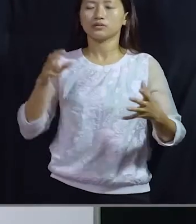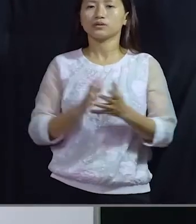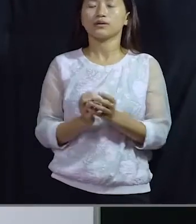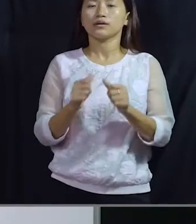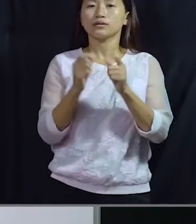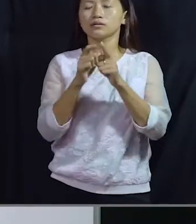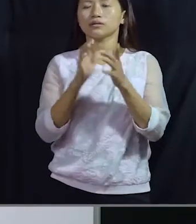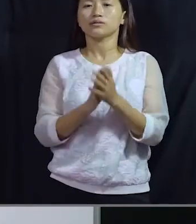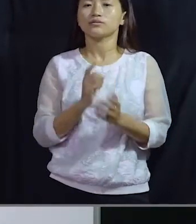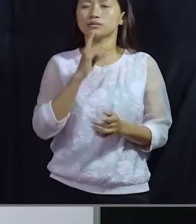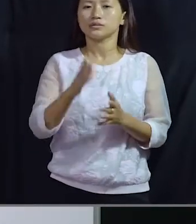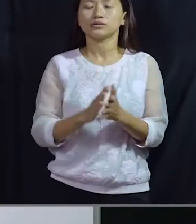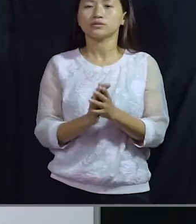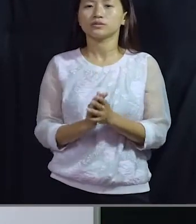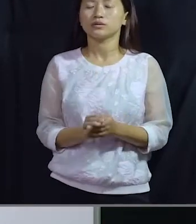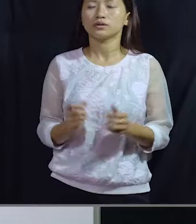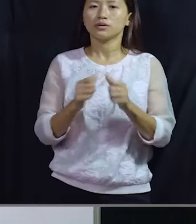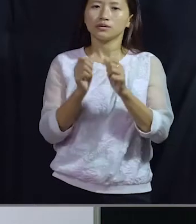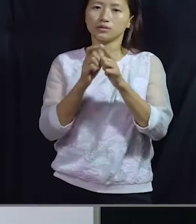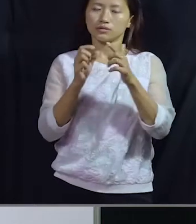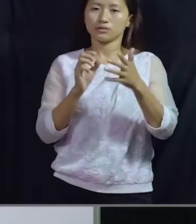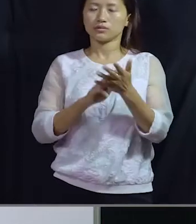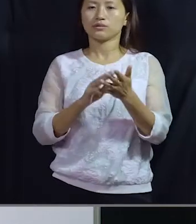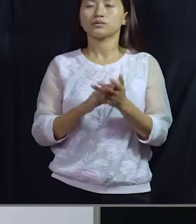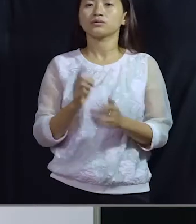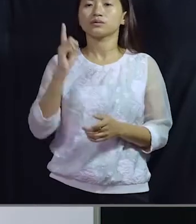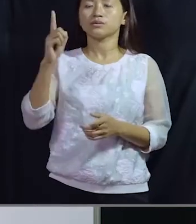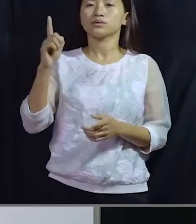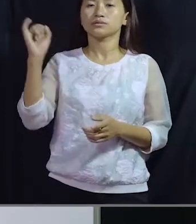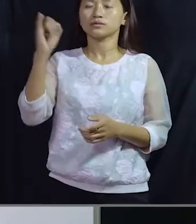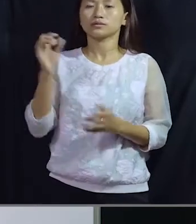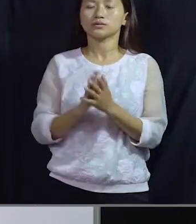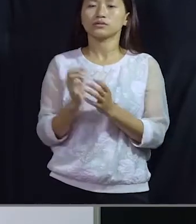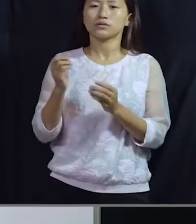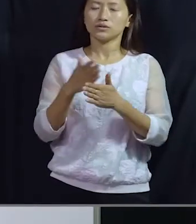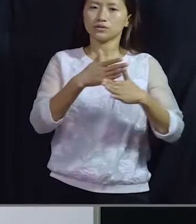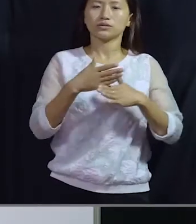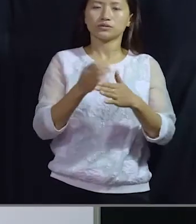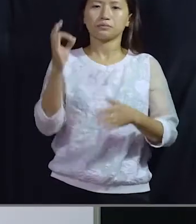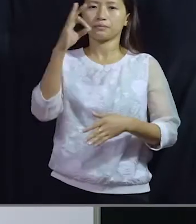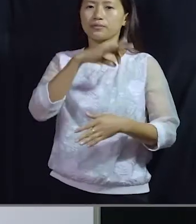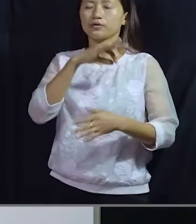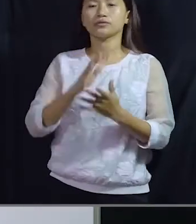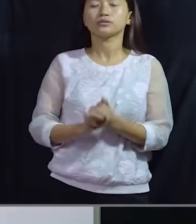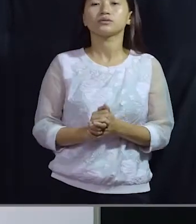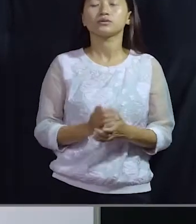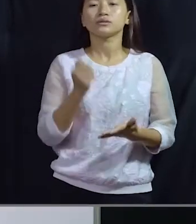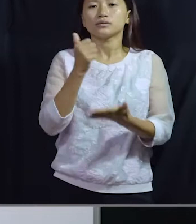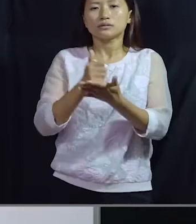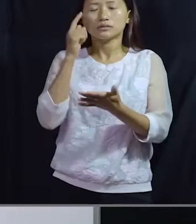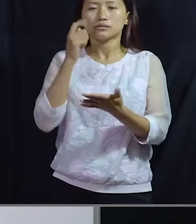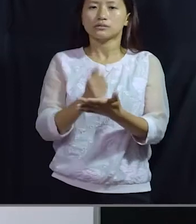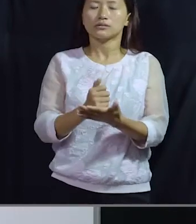information. On admission of C for 1/6 share in the profit, it was decided